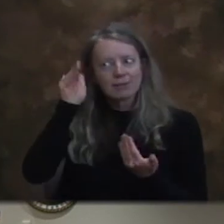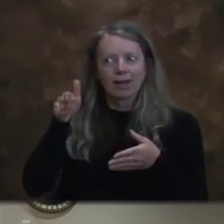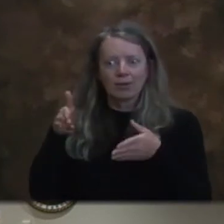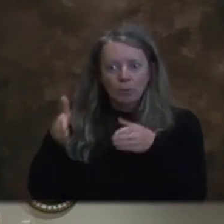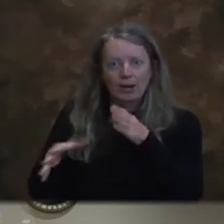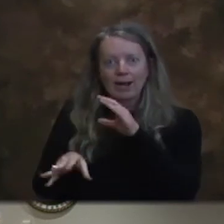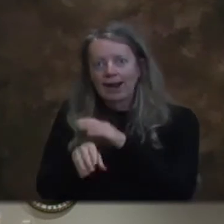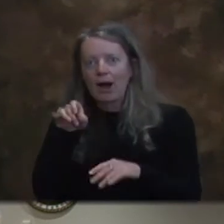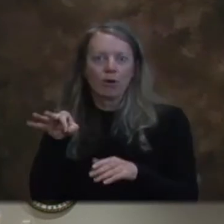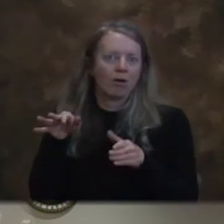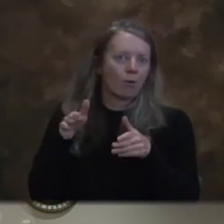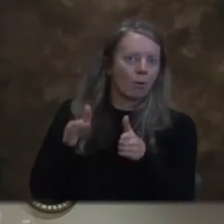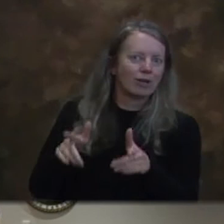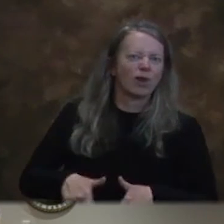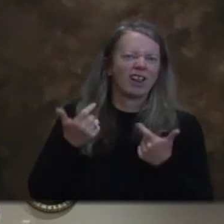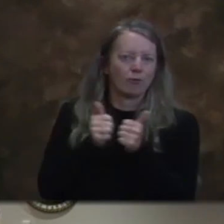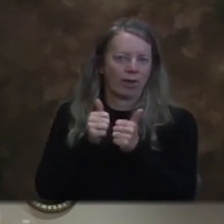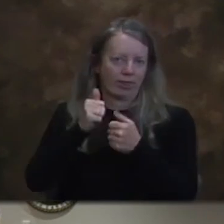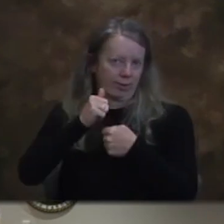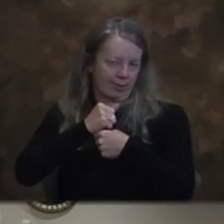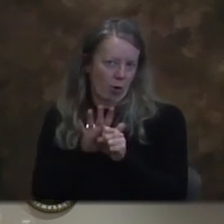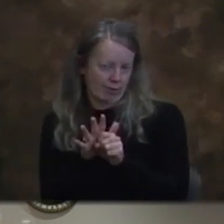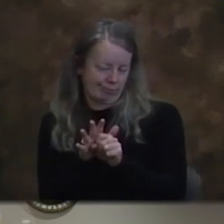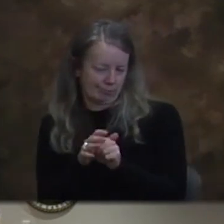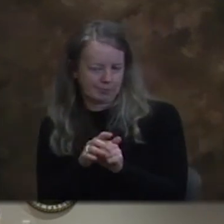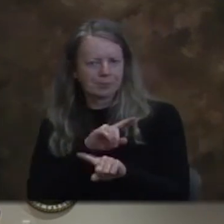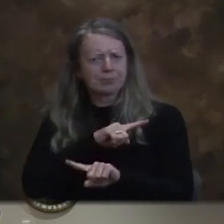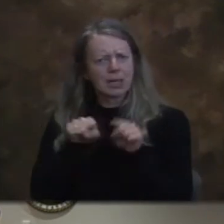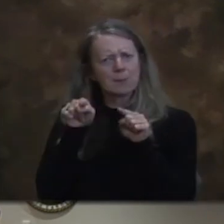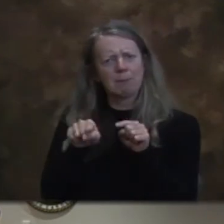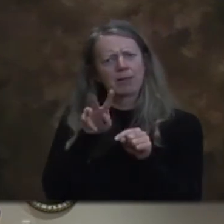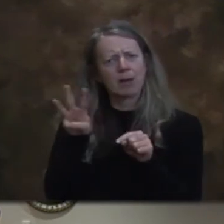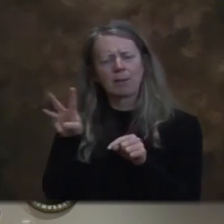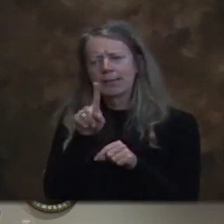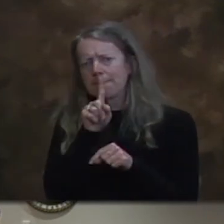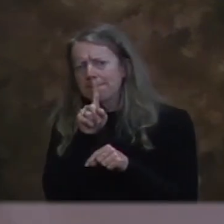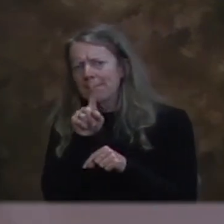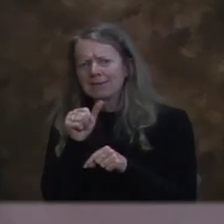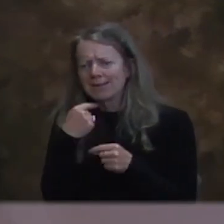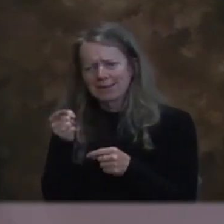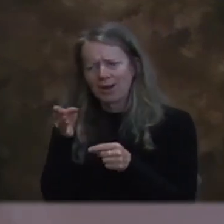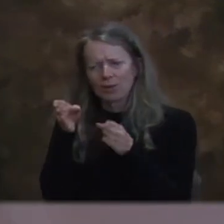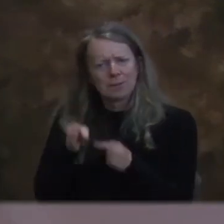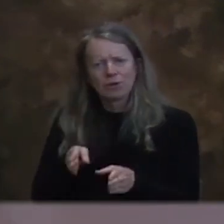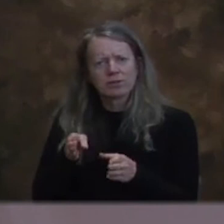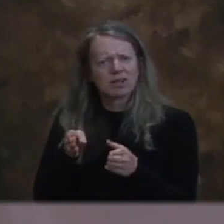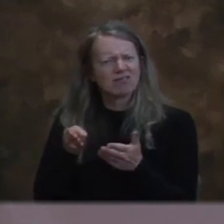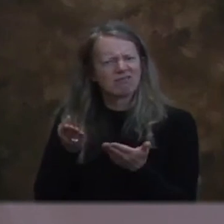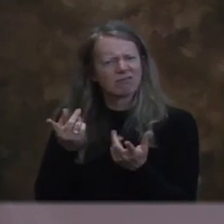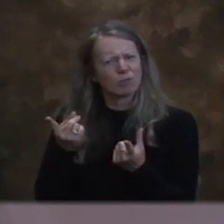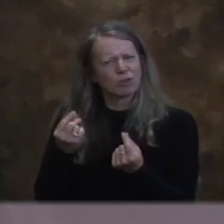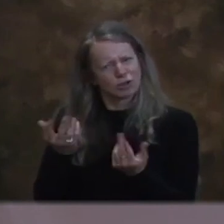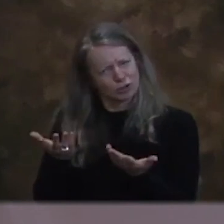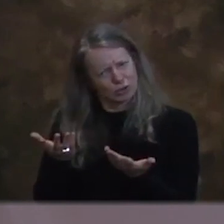live with this. It doesn't, though, tell a citizen or a patient very well what to do. So I just want to recap. You